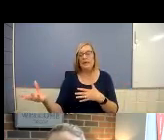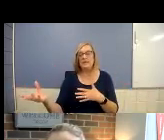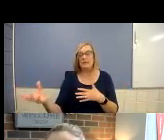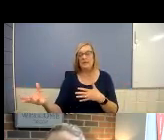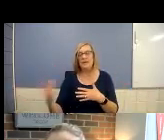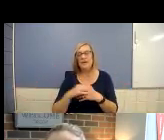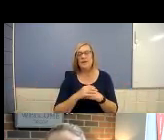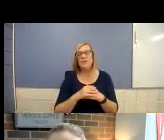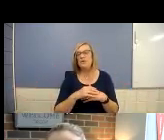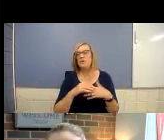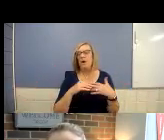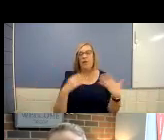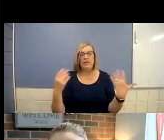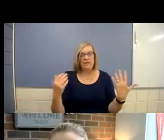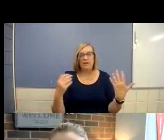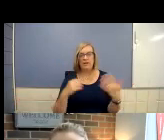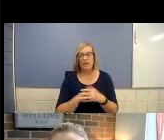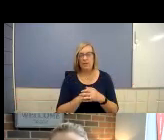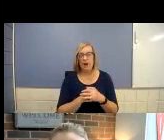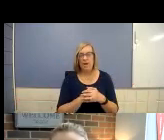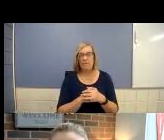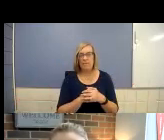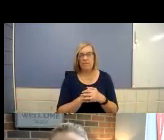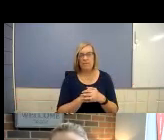really easily to all the different